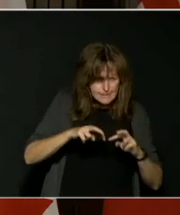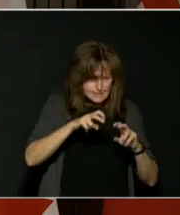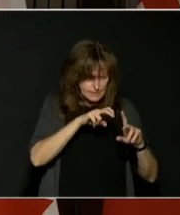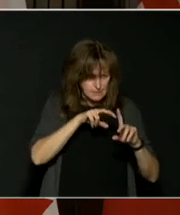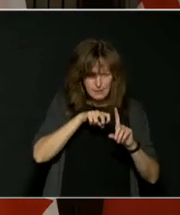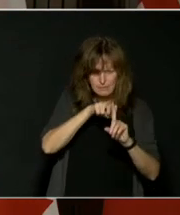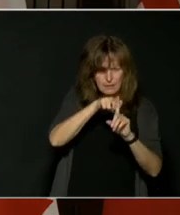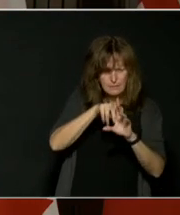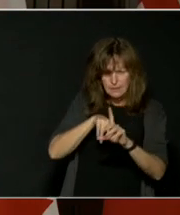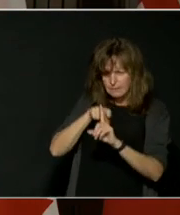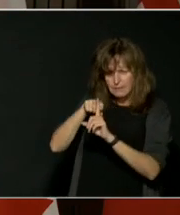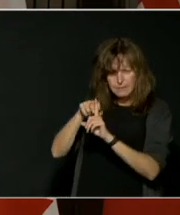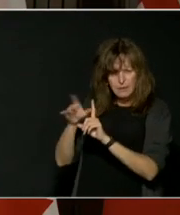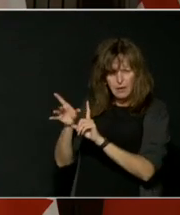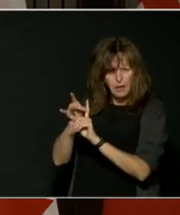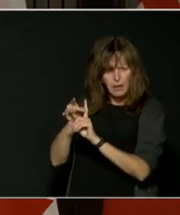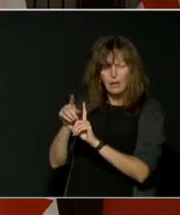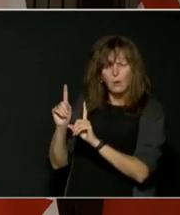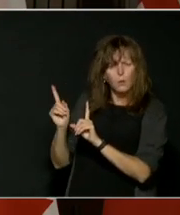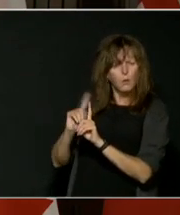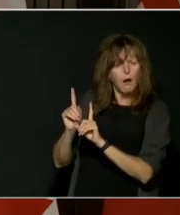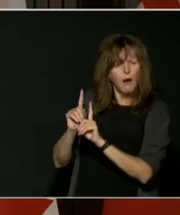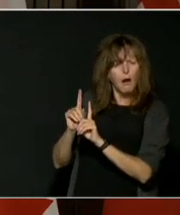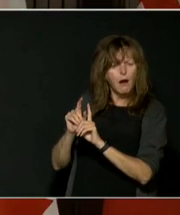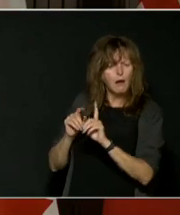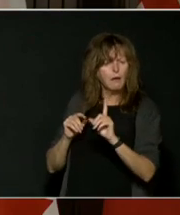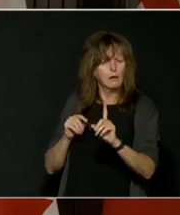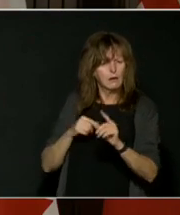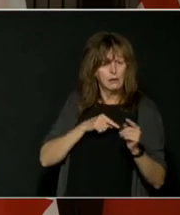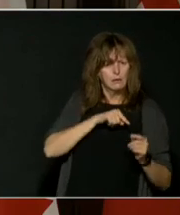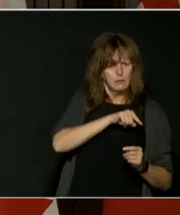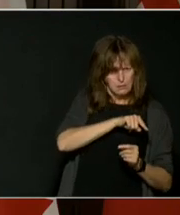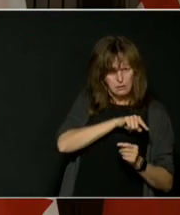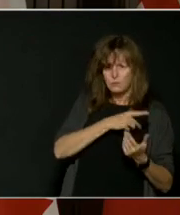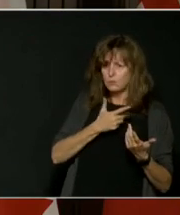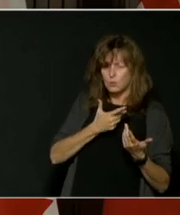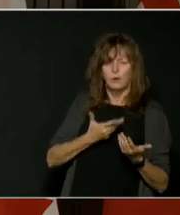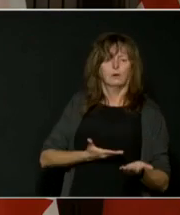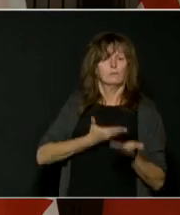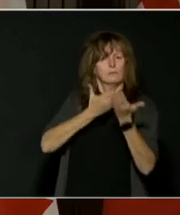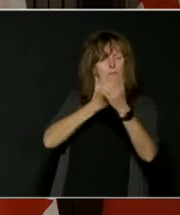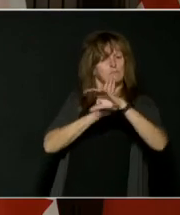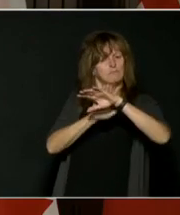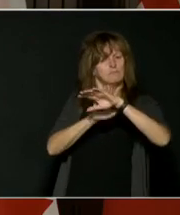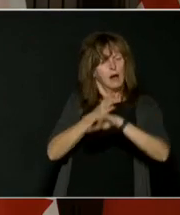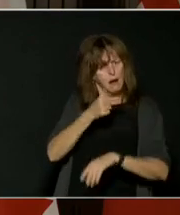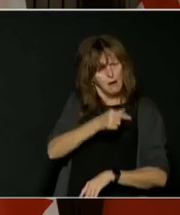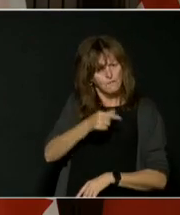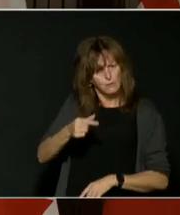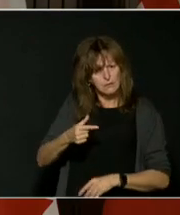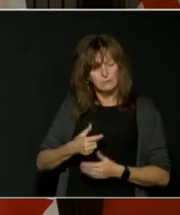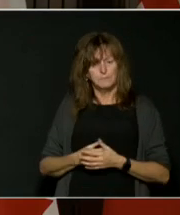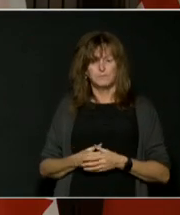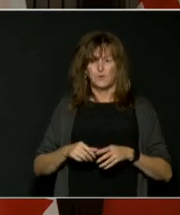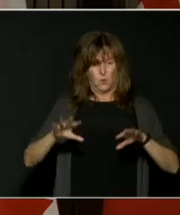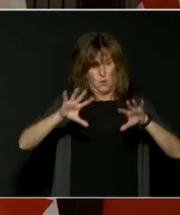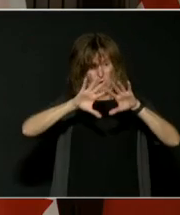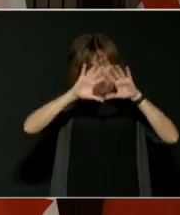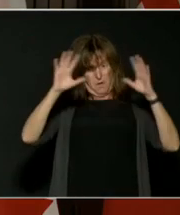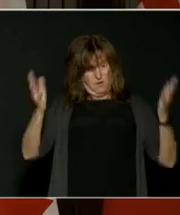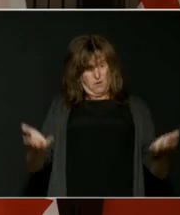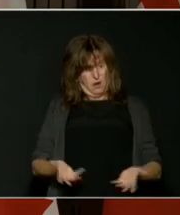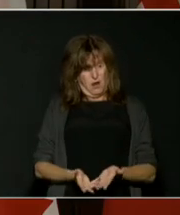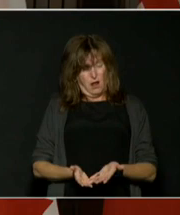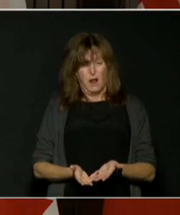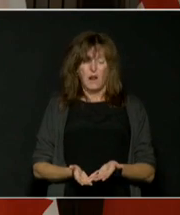making recommendations to government on next steps. But in a very general way, I would say at this point, people